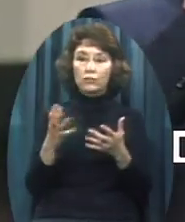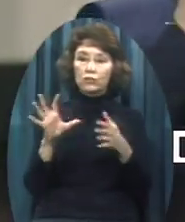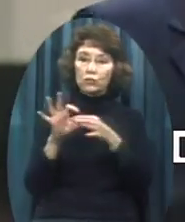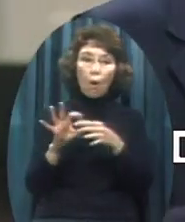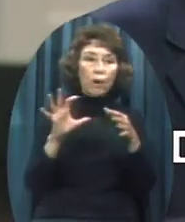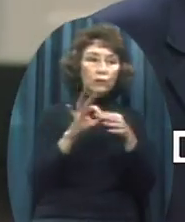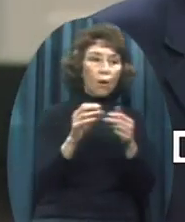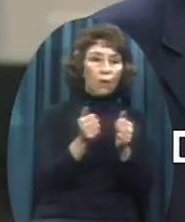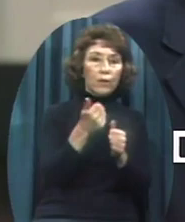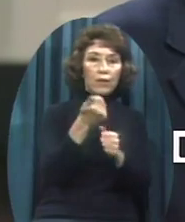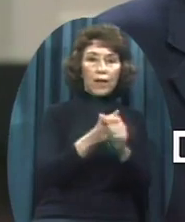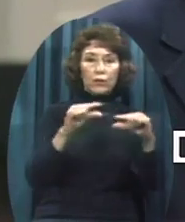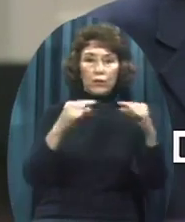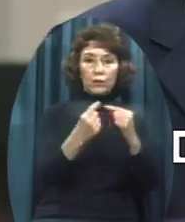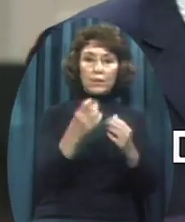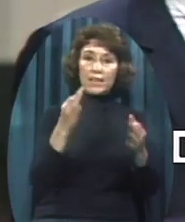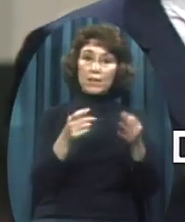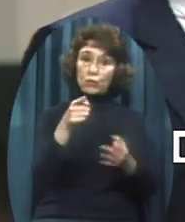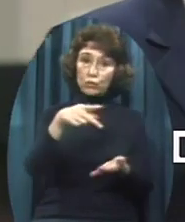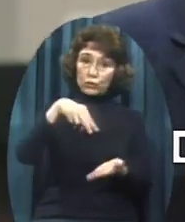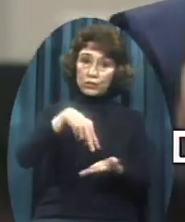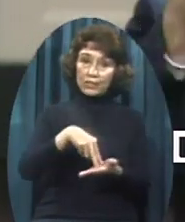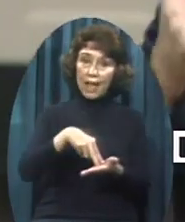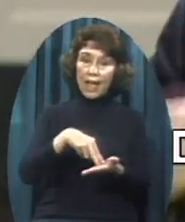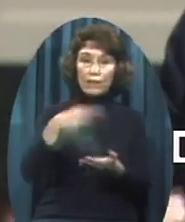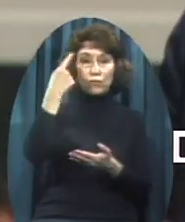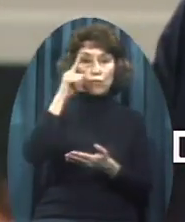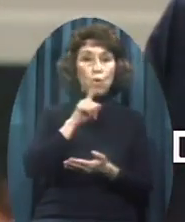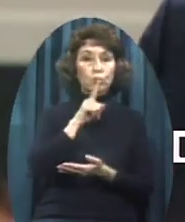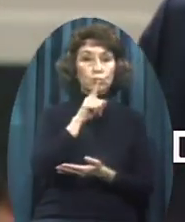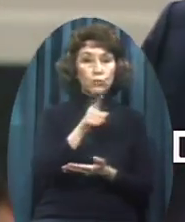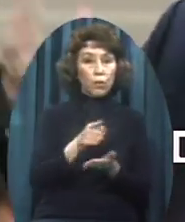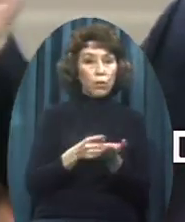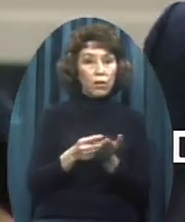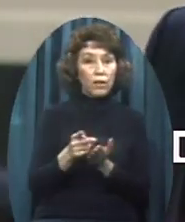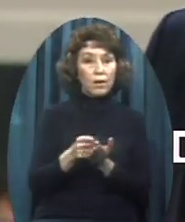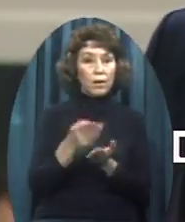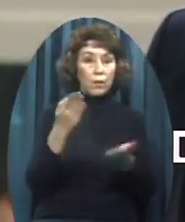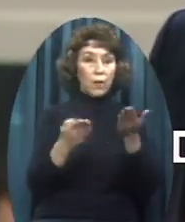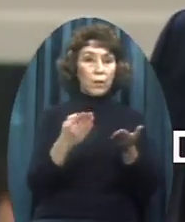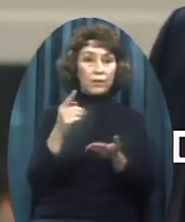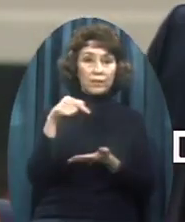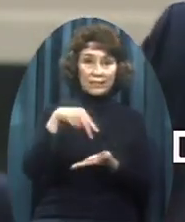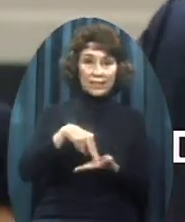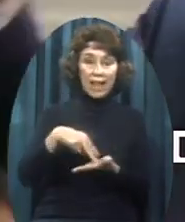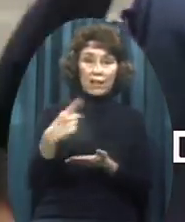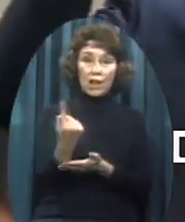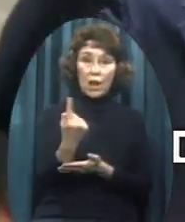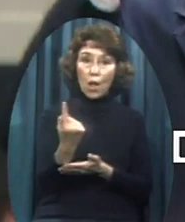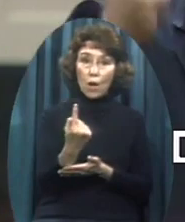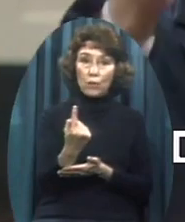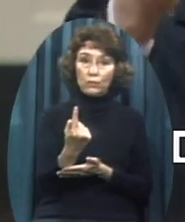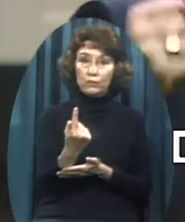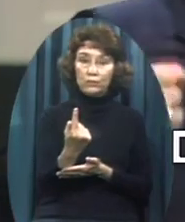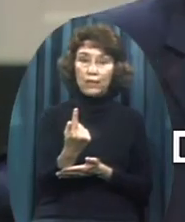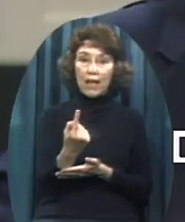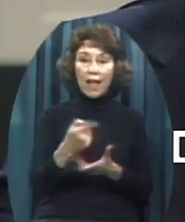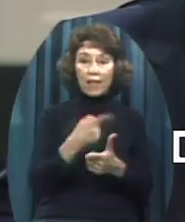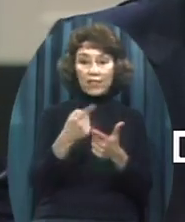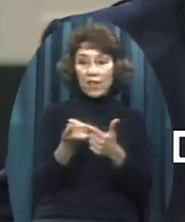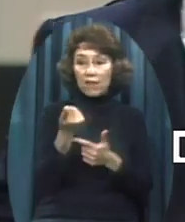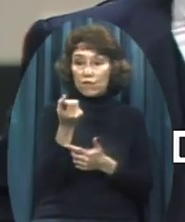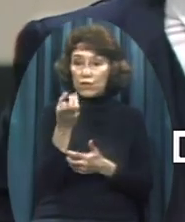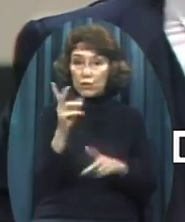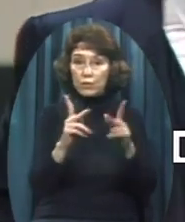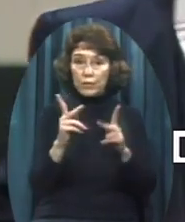usually going to be a lonely stand. And there may not be anybody there but you for a while, and then just a little handful, and they are a despised